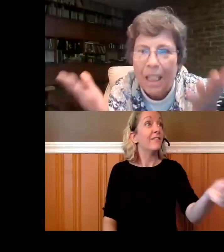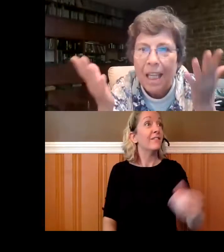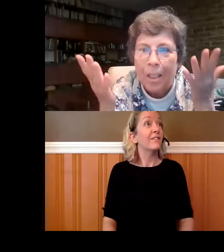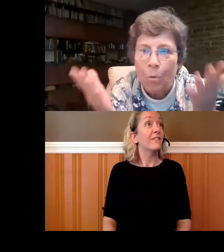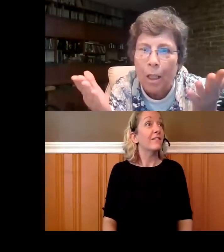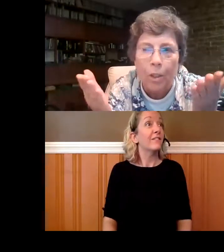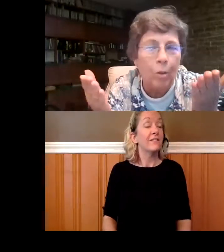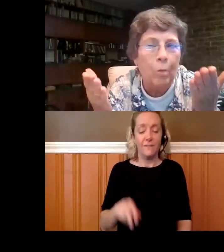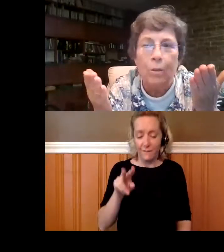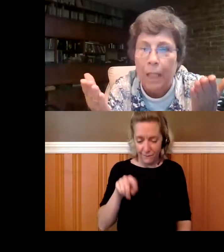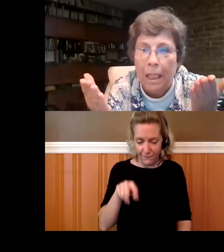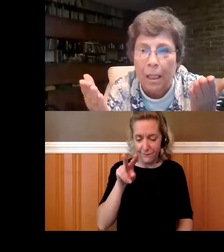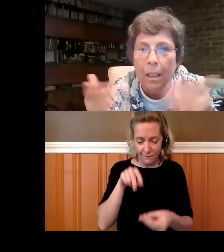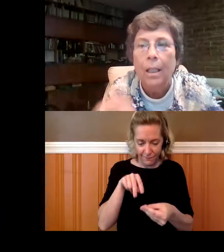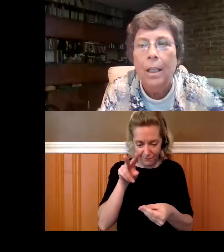people.